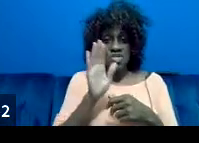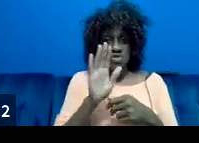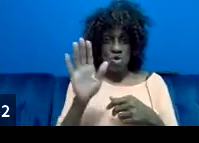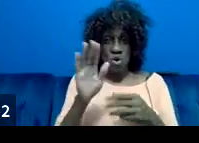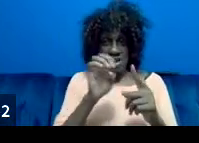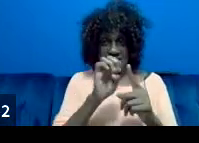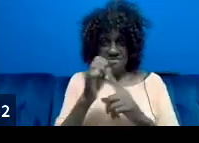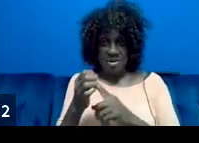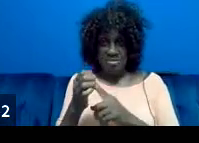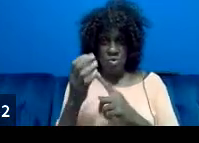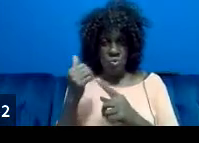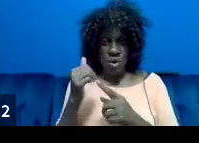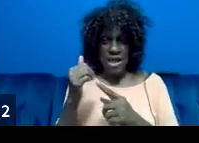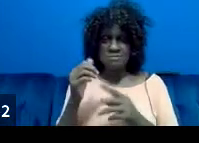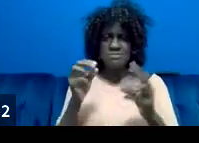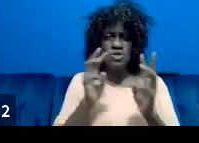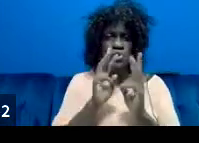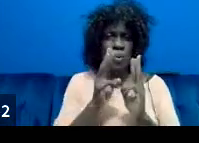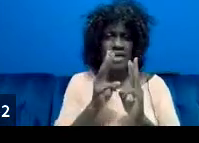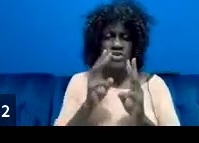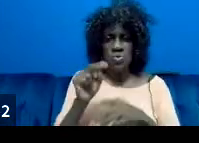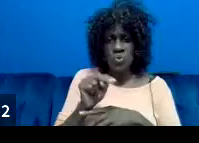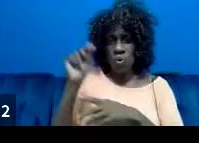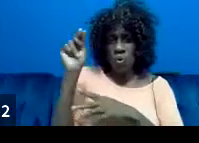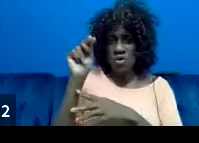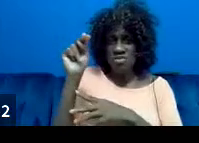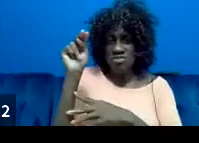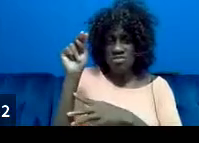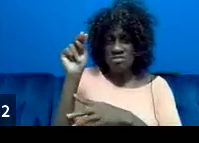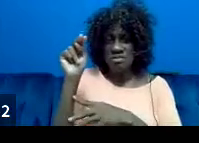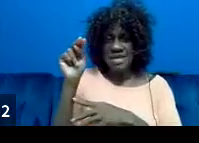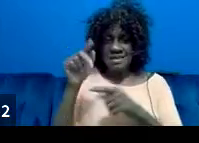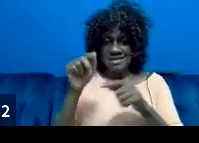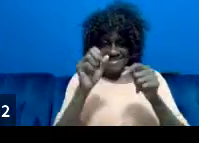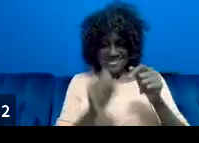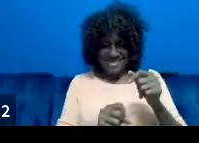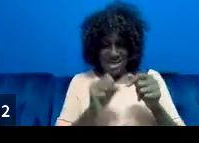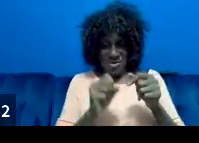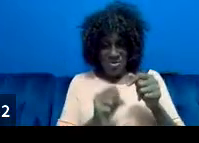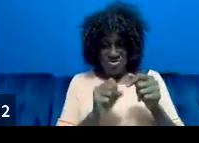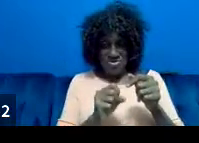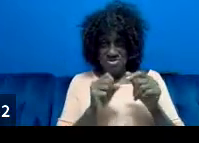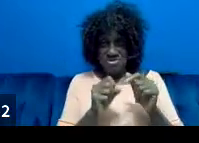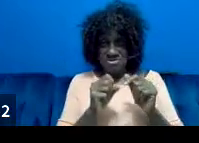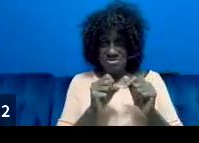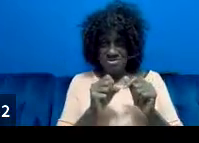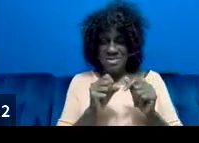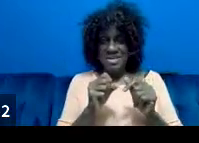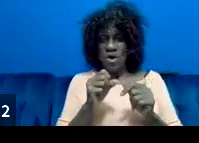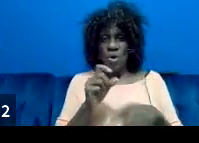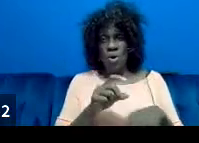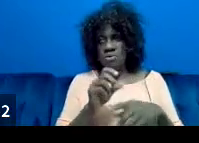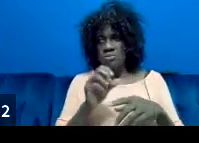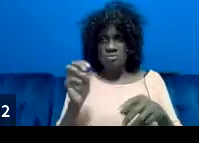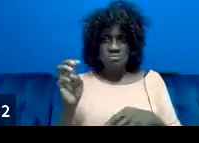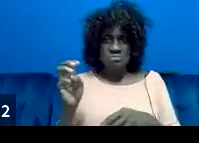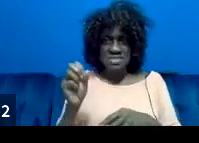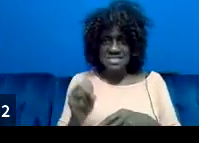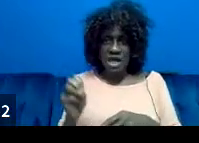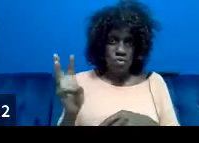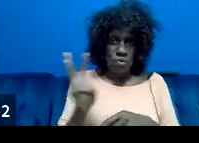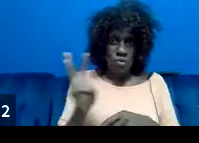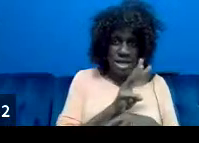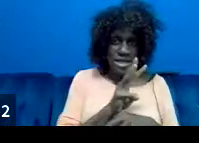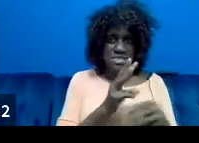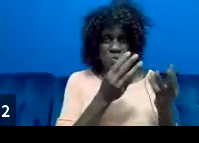because climates that are in the northern part of the United States versus the southern part, or in the desert Southwest, or where it's